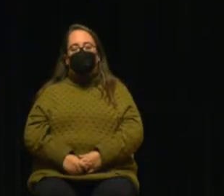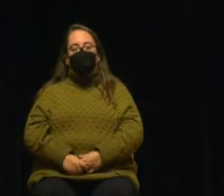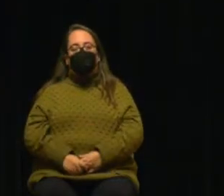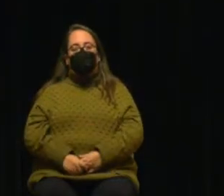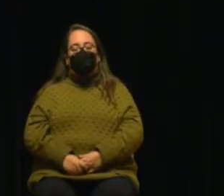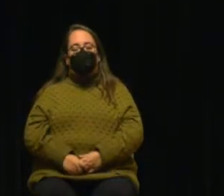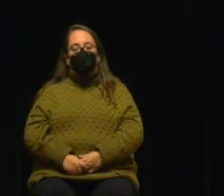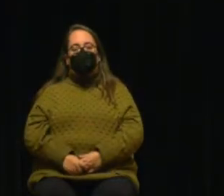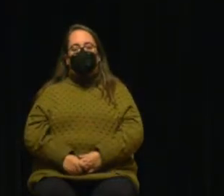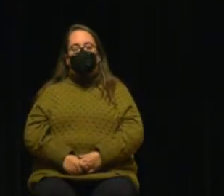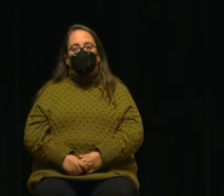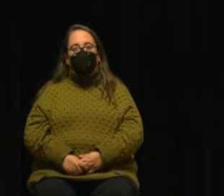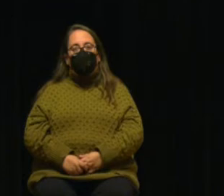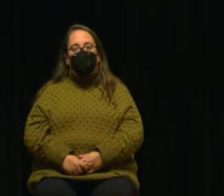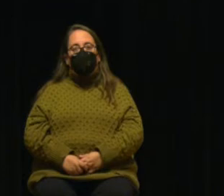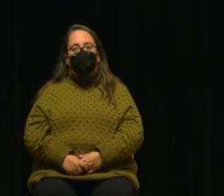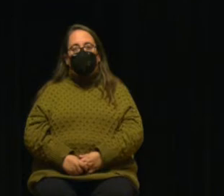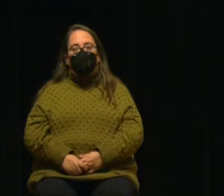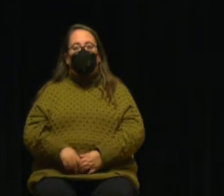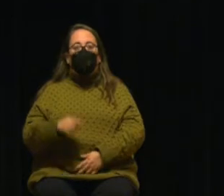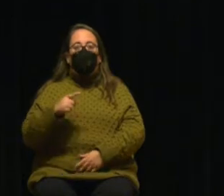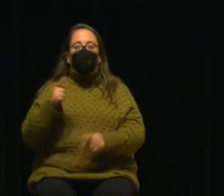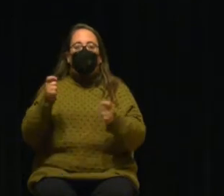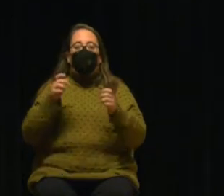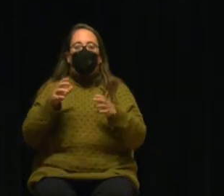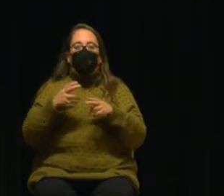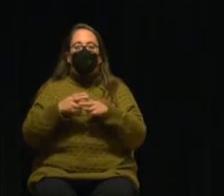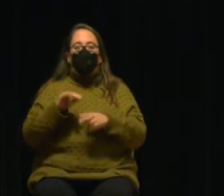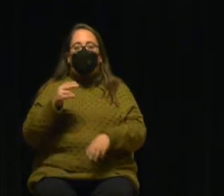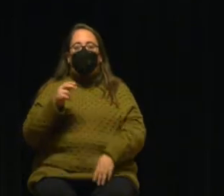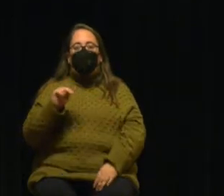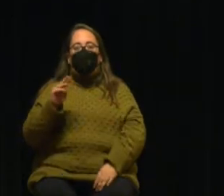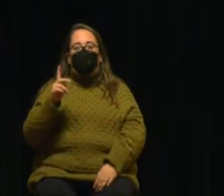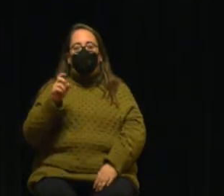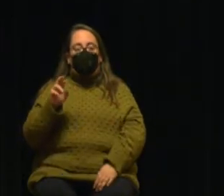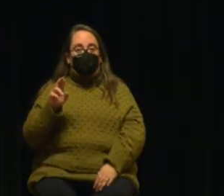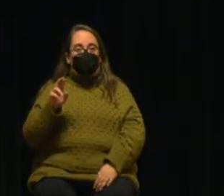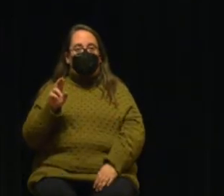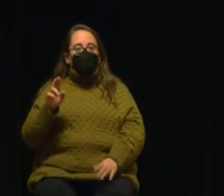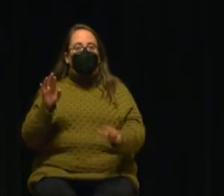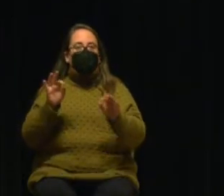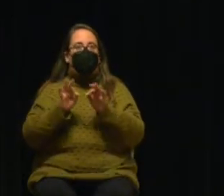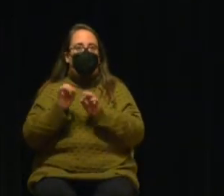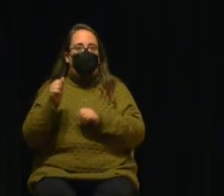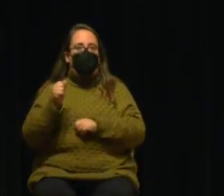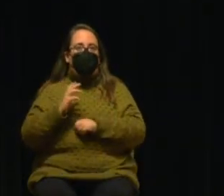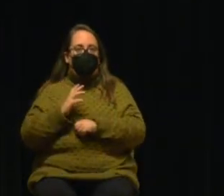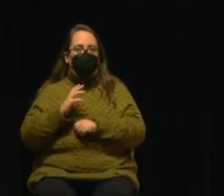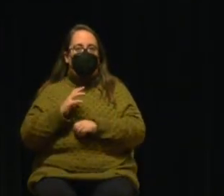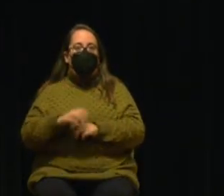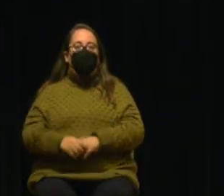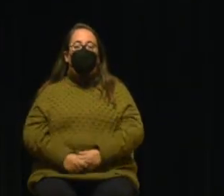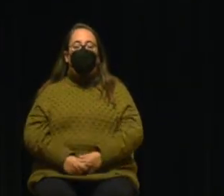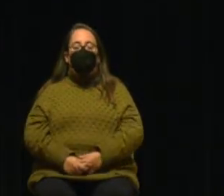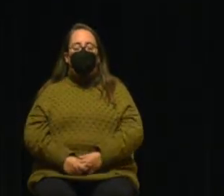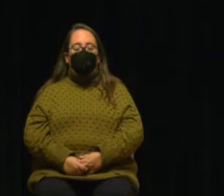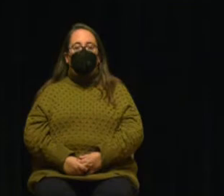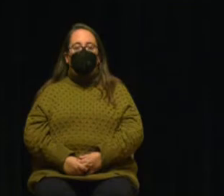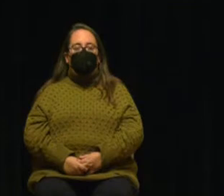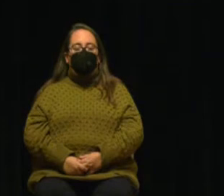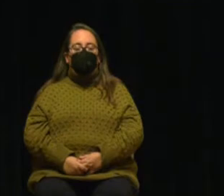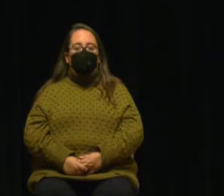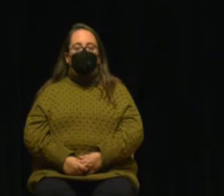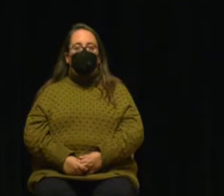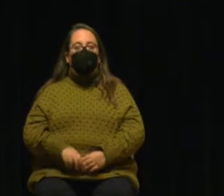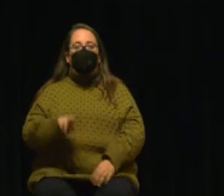Now, it turned out that this master, a man named John Wheeler, was an important man. He was, in fact, the